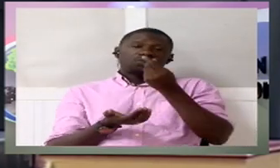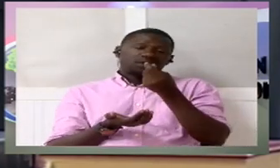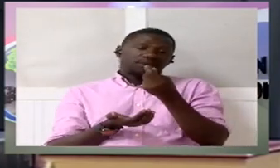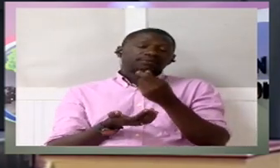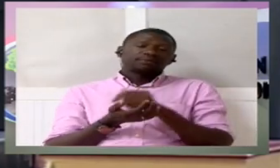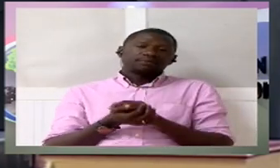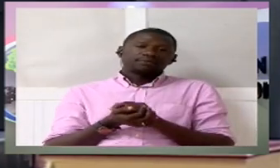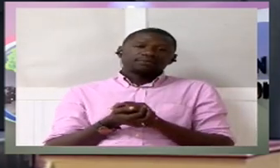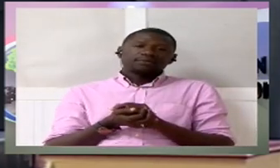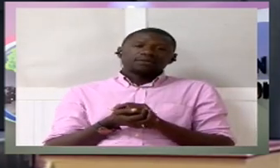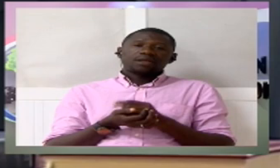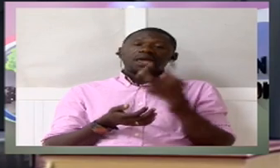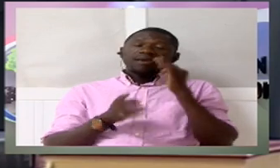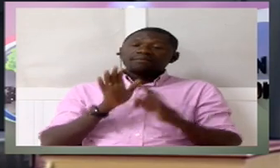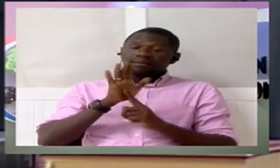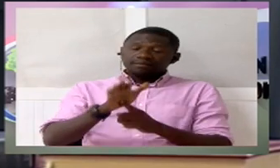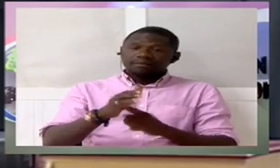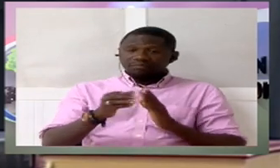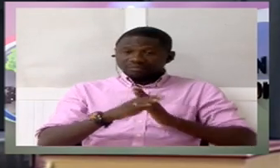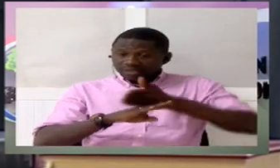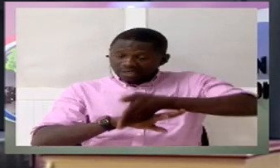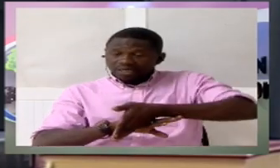with money. When